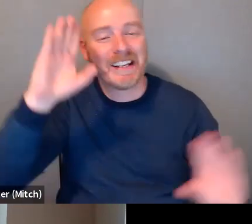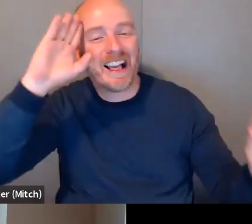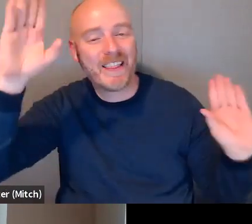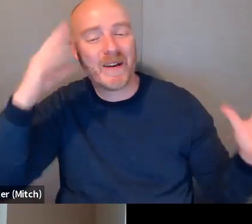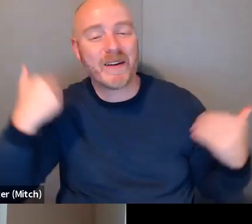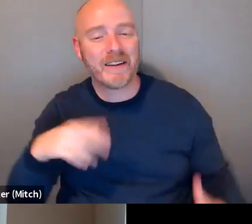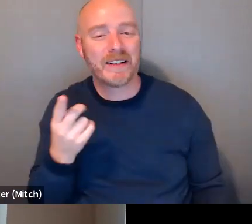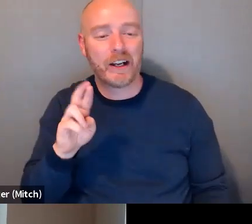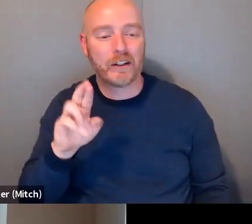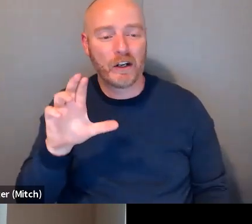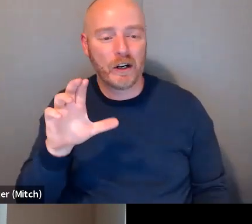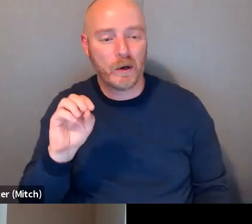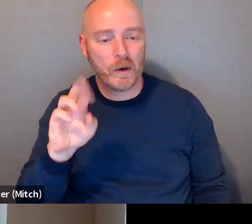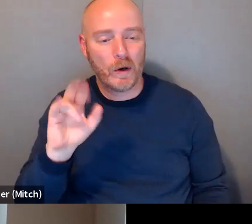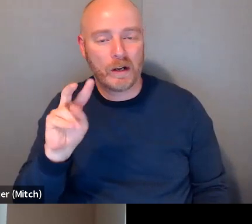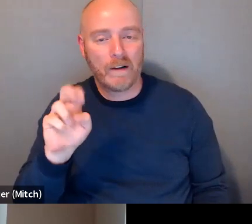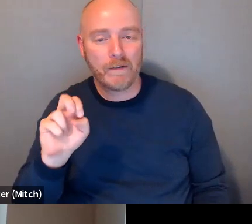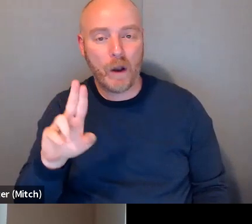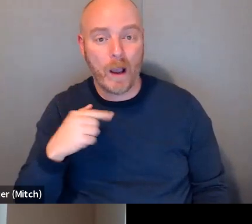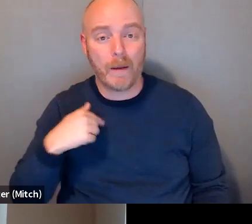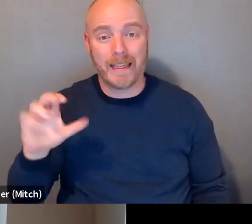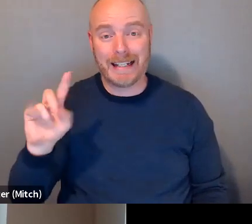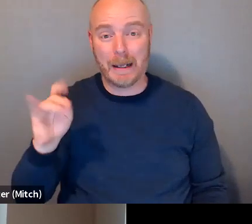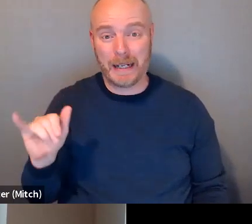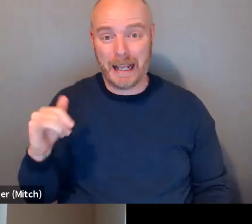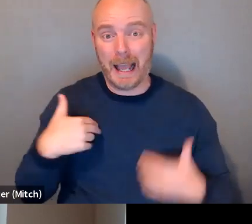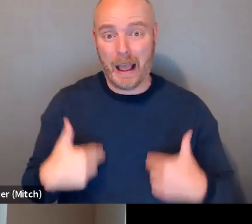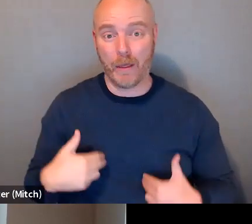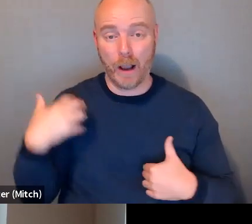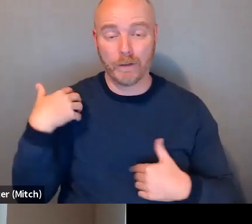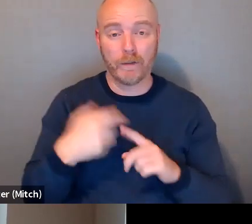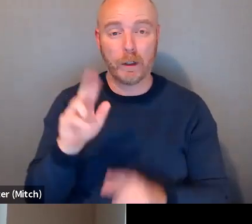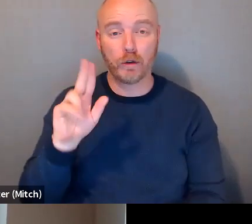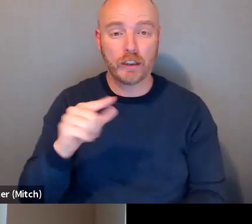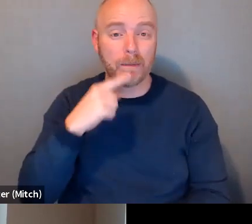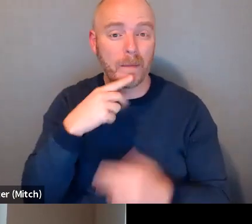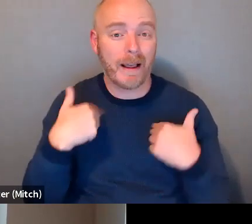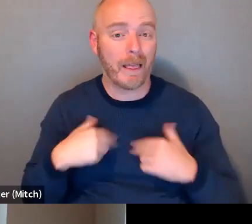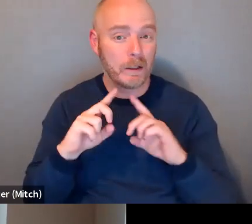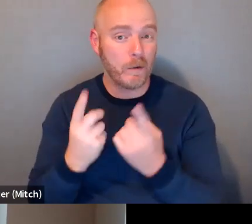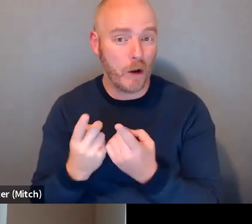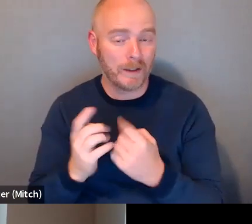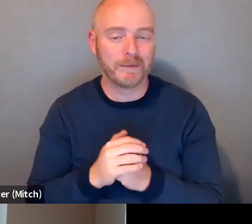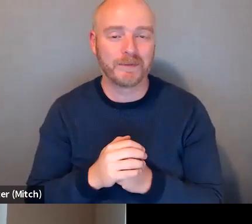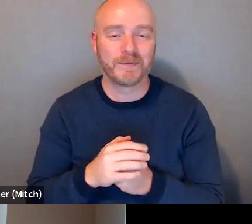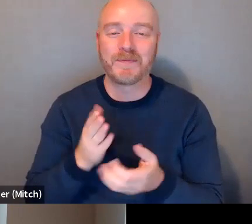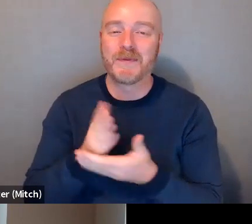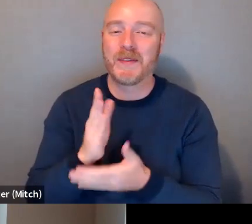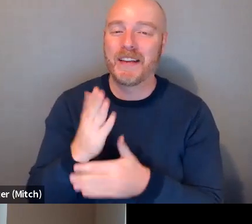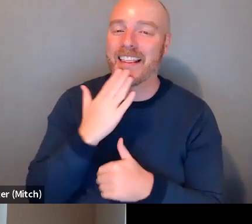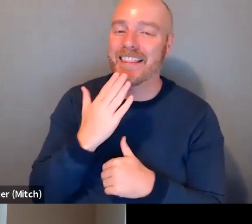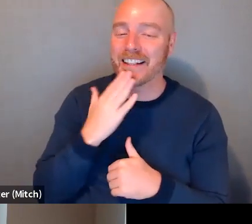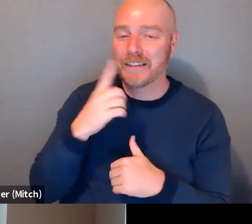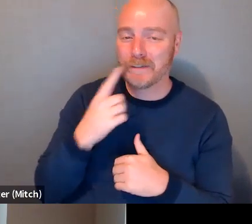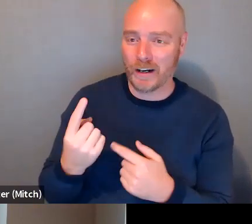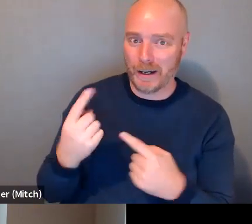I'm Dr. Corriveau. I'm the Deputy Health Officer at the UG Public Health Department. All right. Well, thanks for